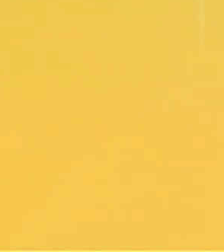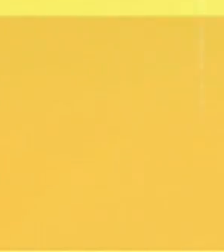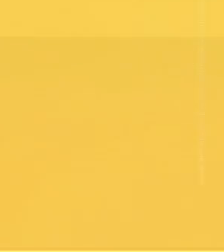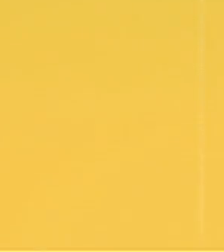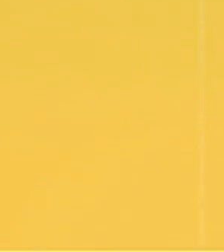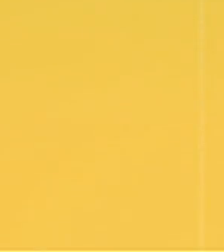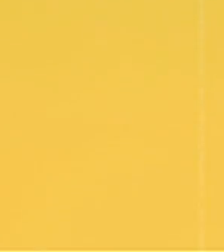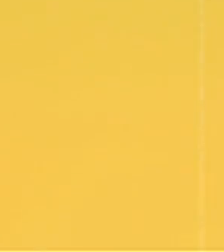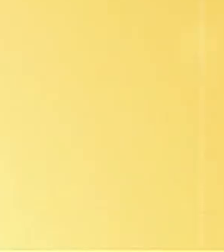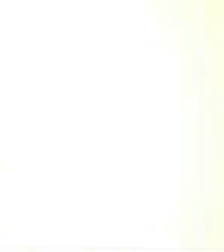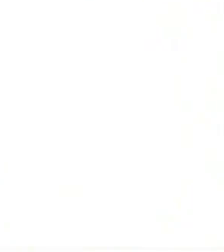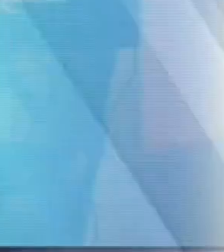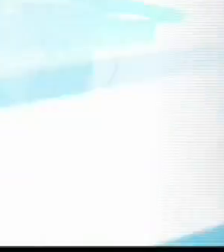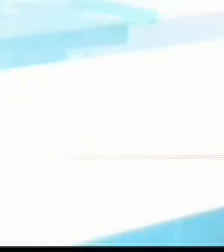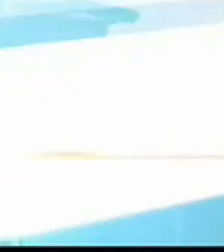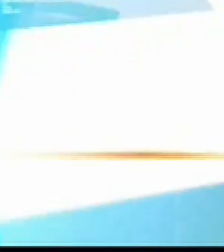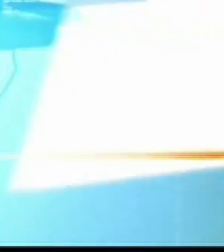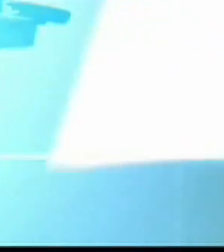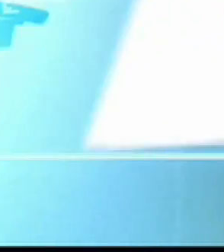HD.